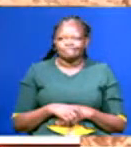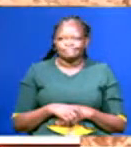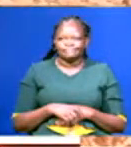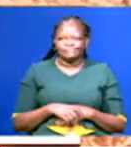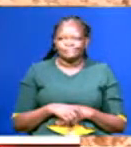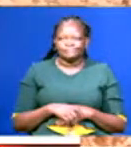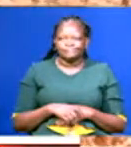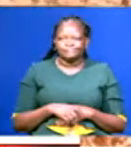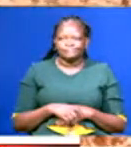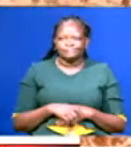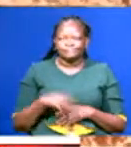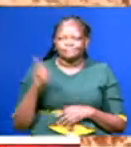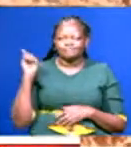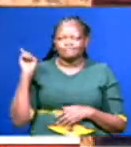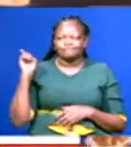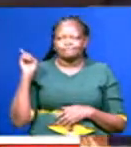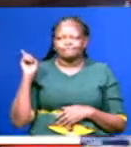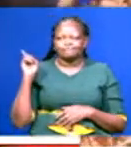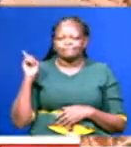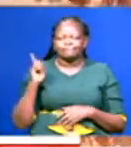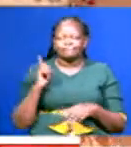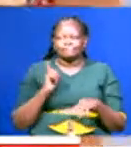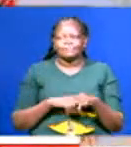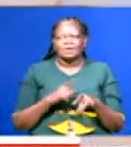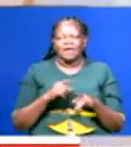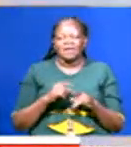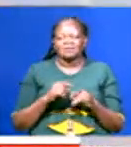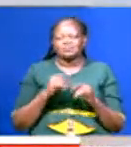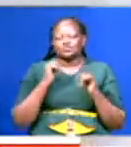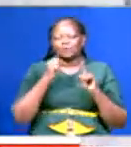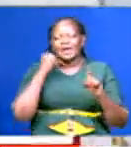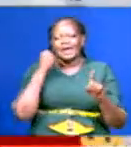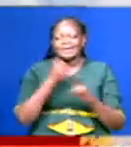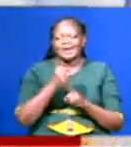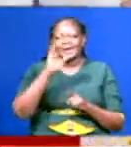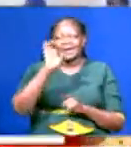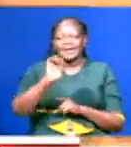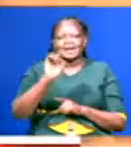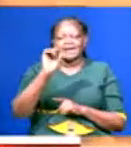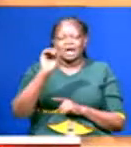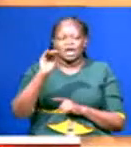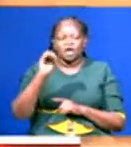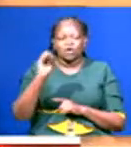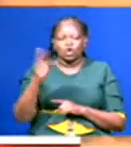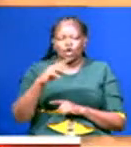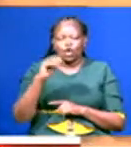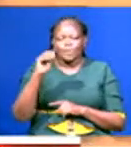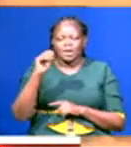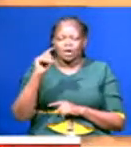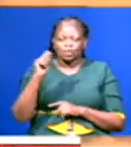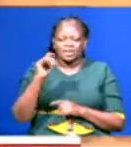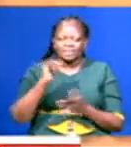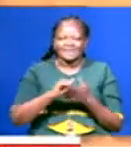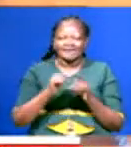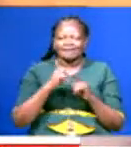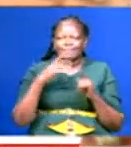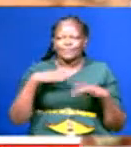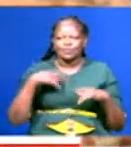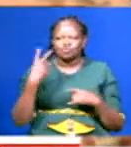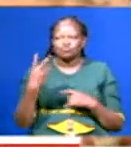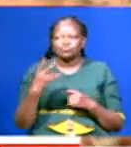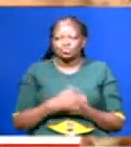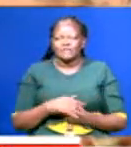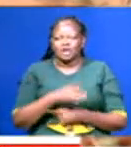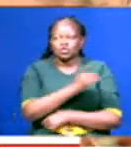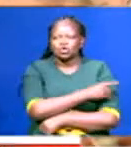This comes amidst another reported fresh attack in Elgeyo Marakwet that left two people dead. A medical practitioner was shot dead in a